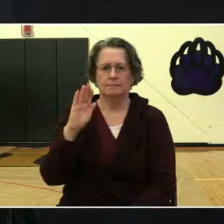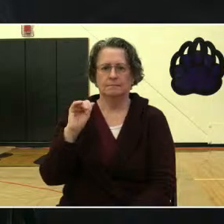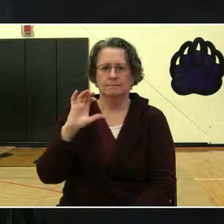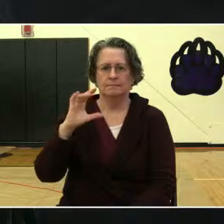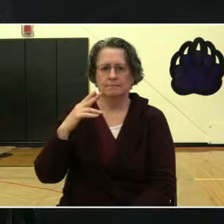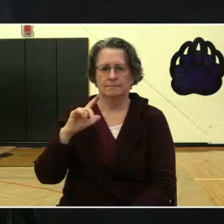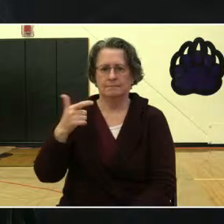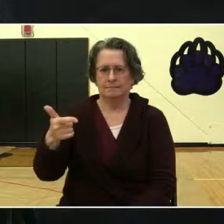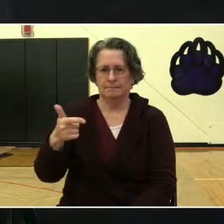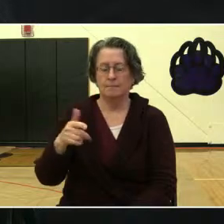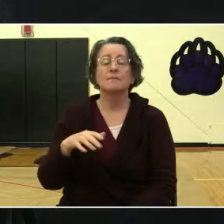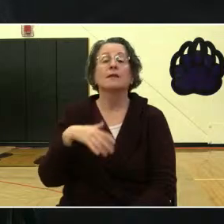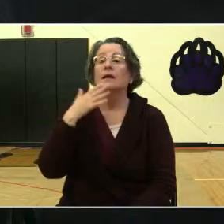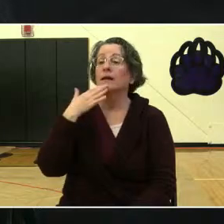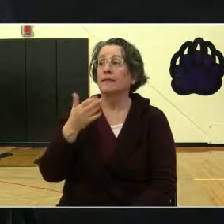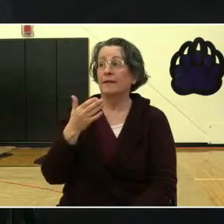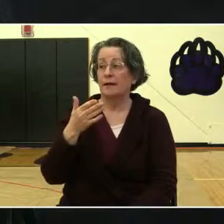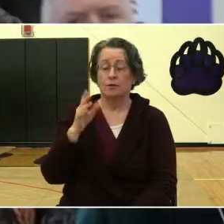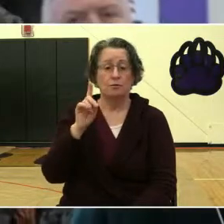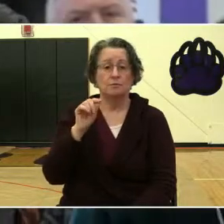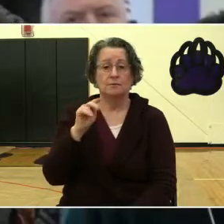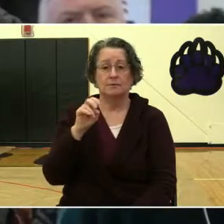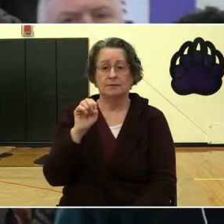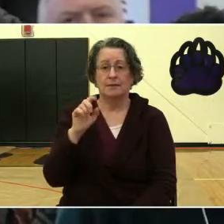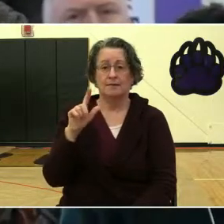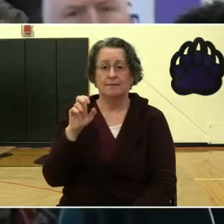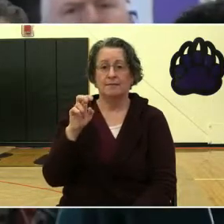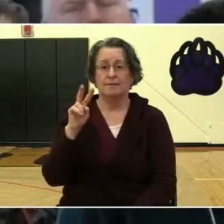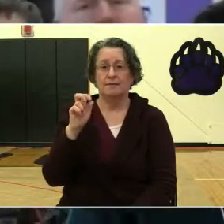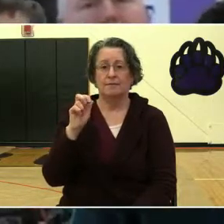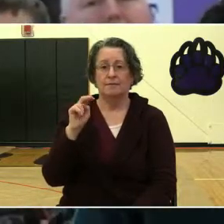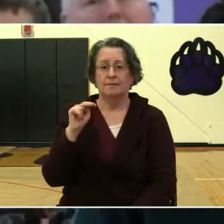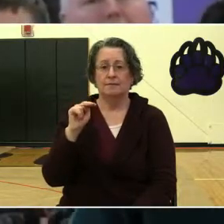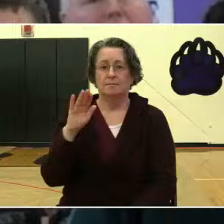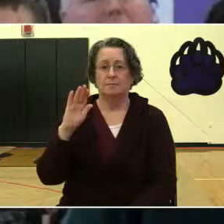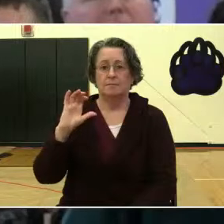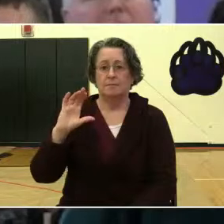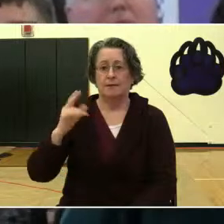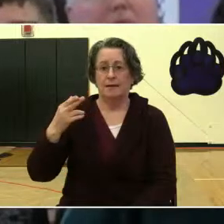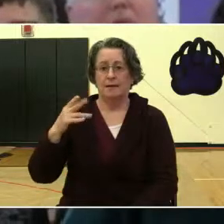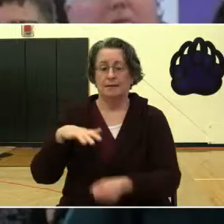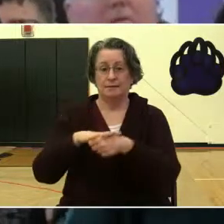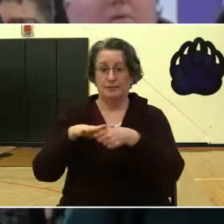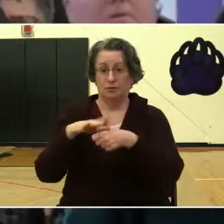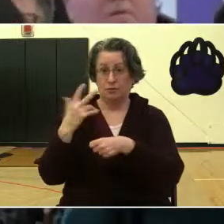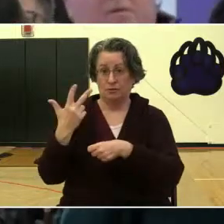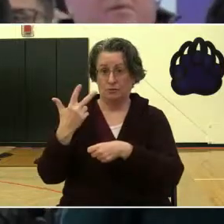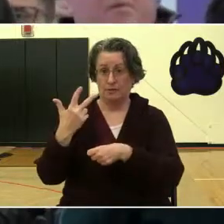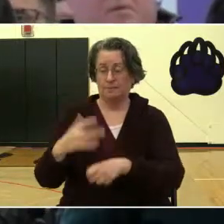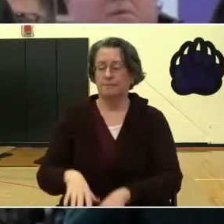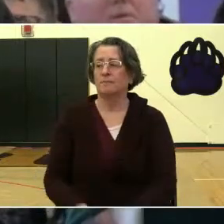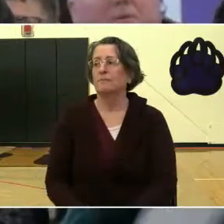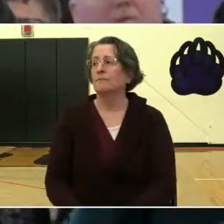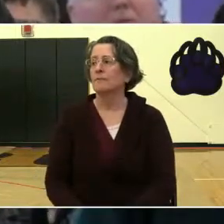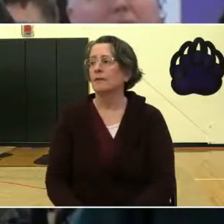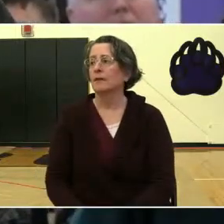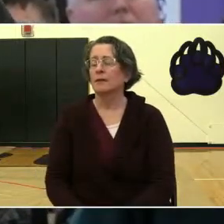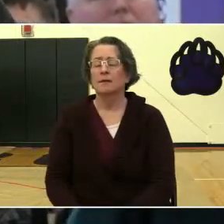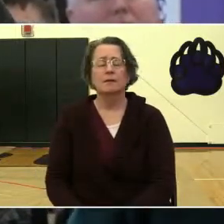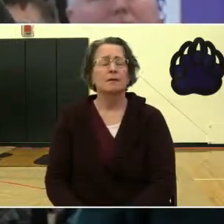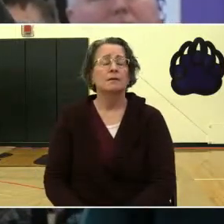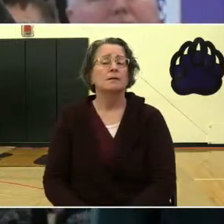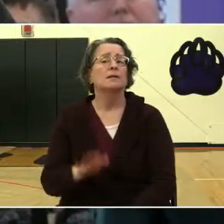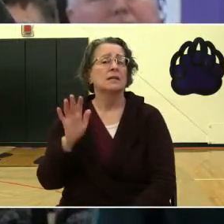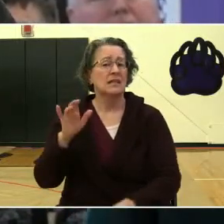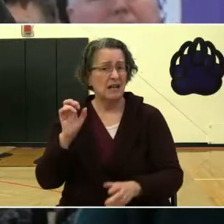back thank you Mr moderator David lenbach District 3 uh I would like to know if uh we could be told what is the